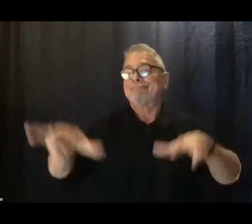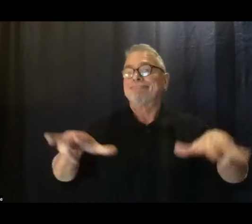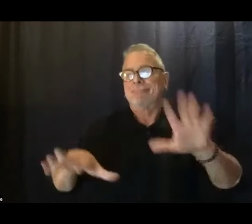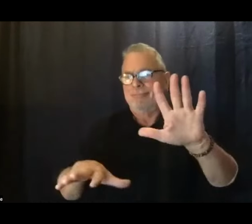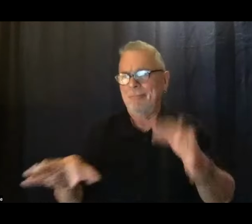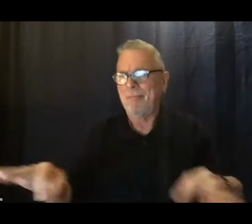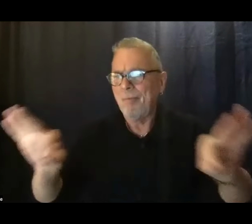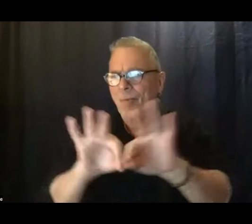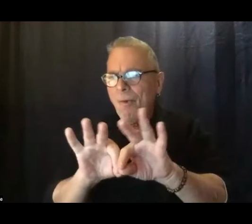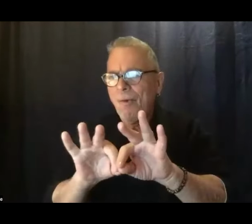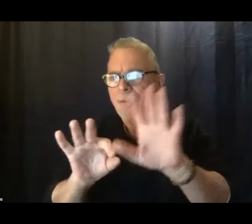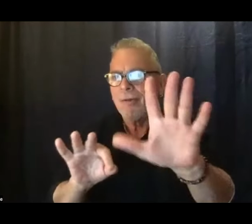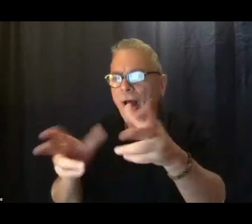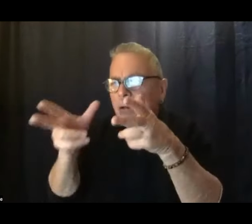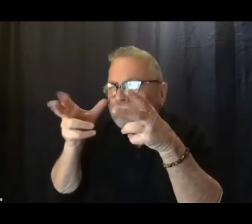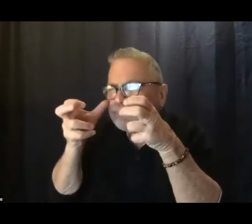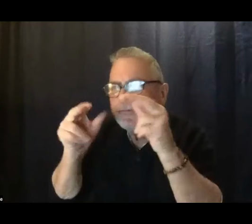receptive and production.